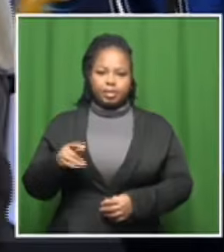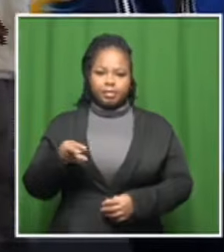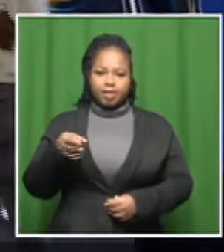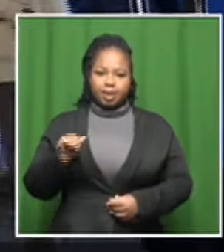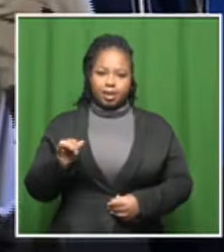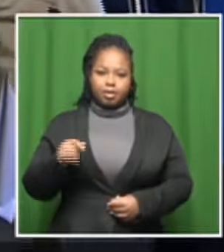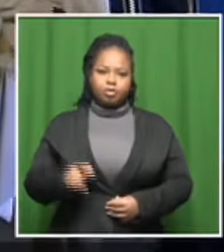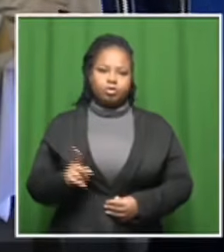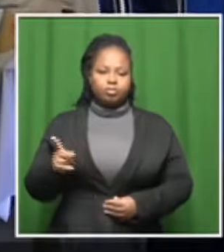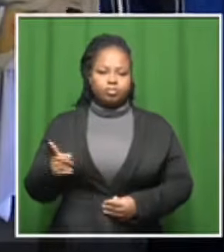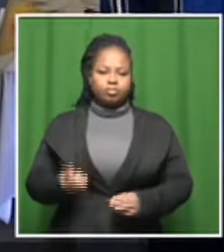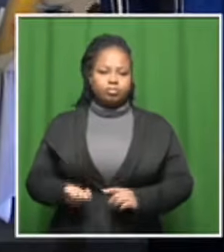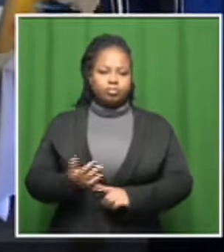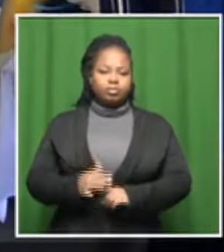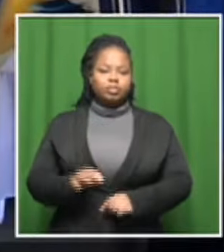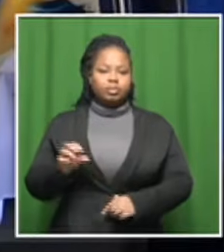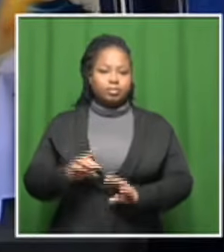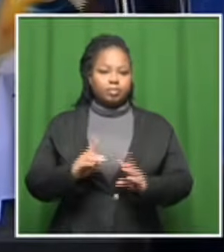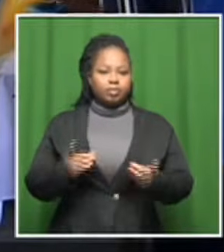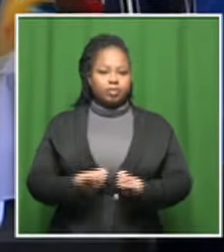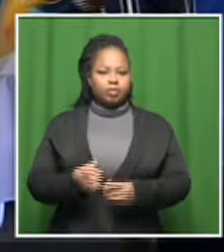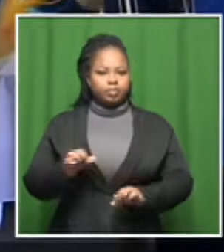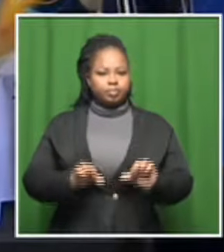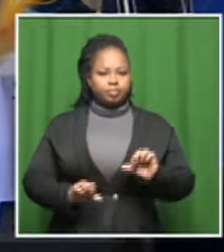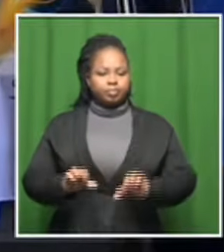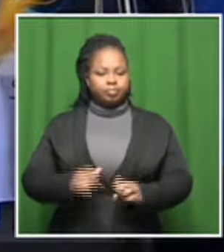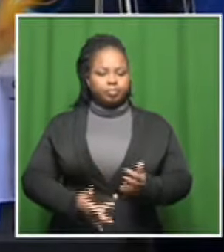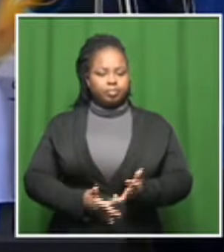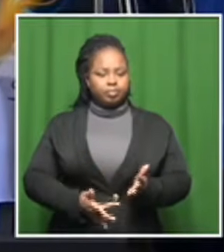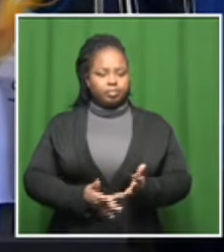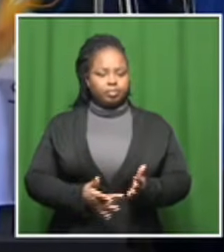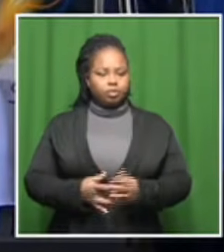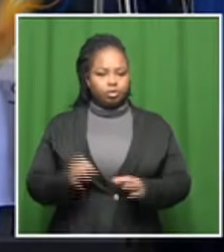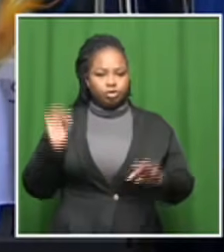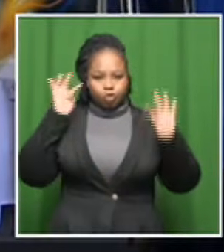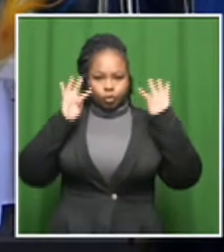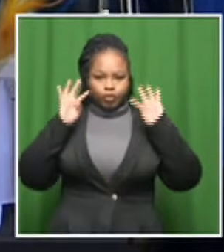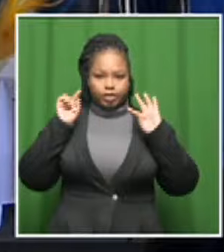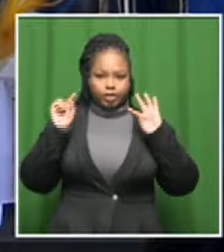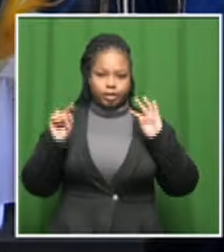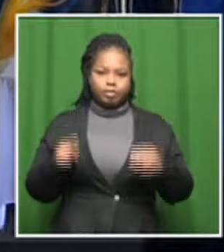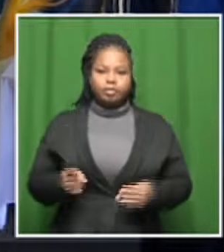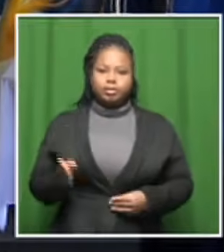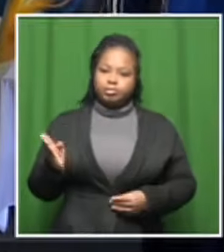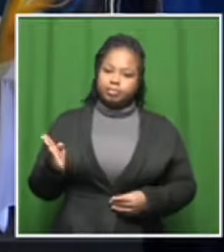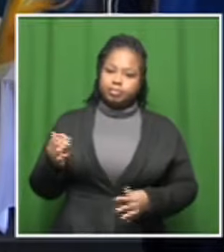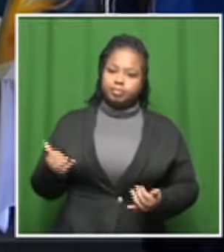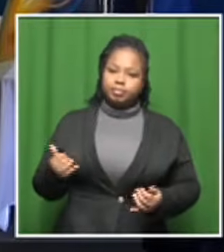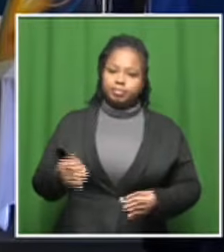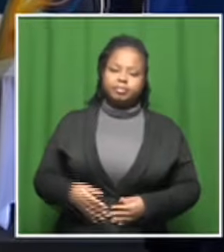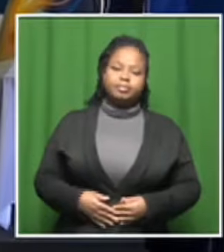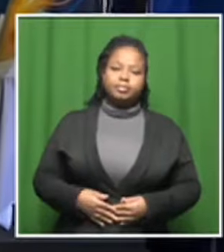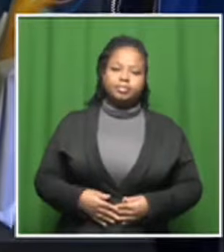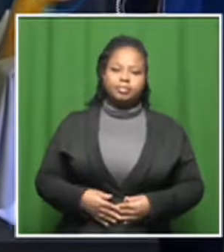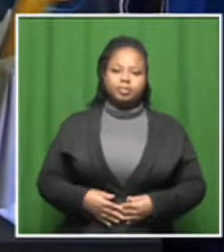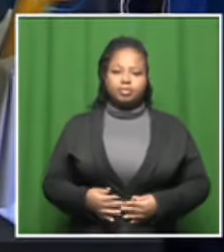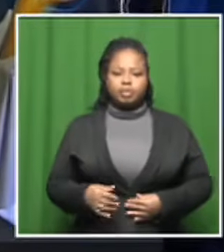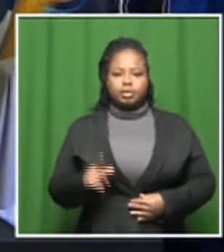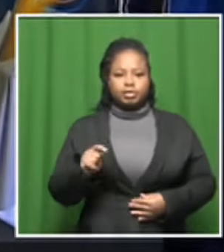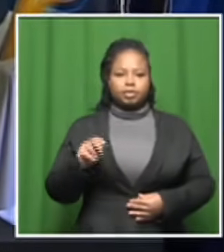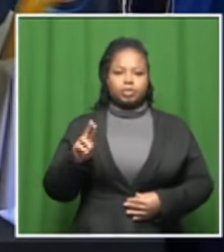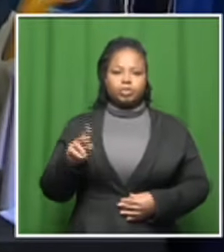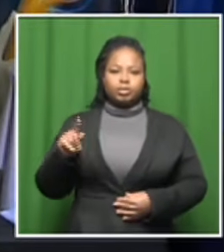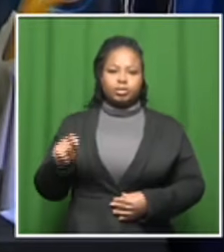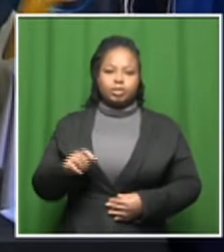all brought to you by the Department of Science, Technology and Innovation. We're going to be joined by the TUT's